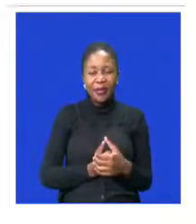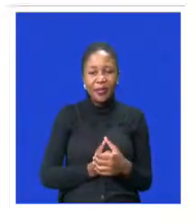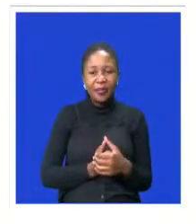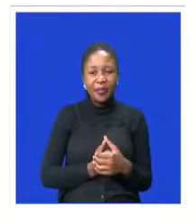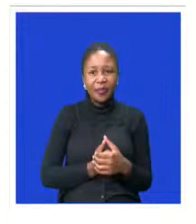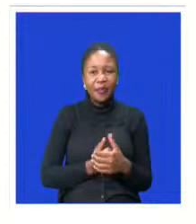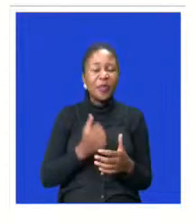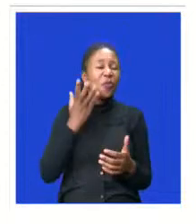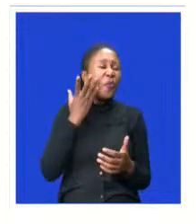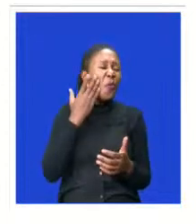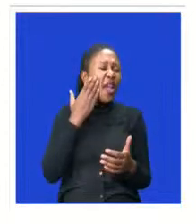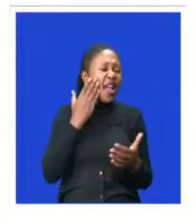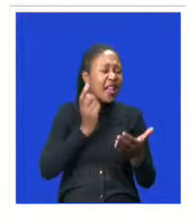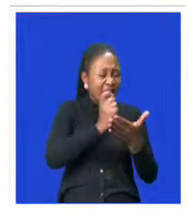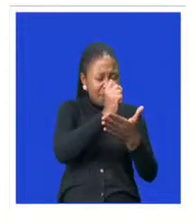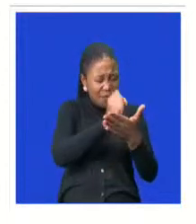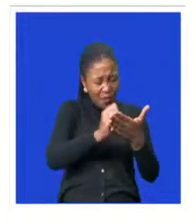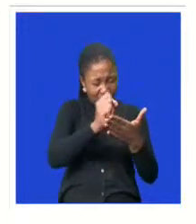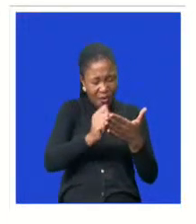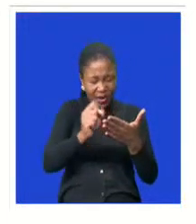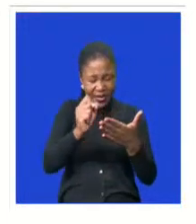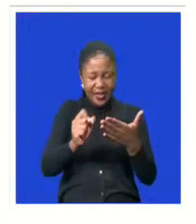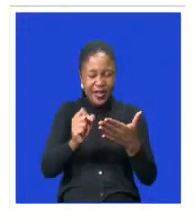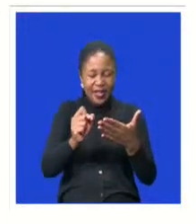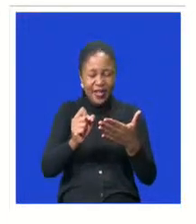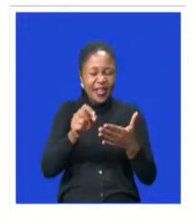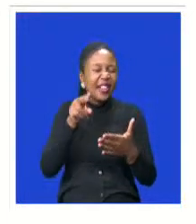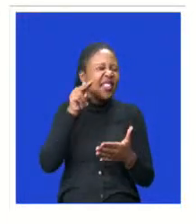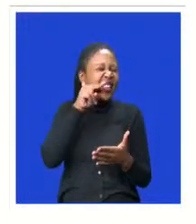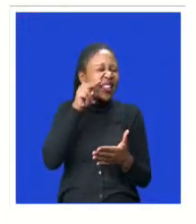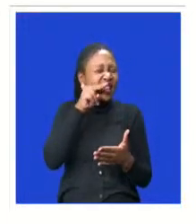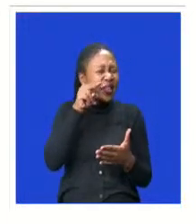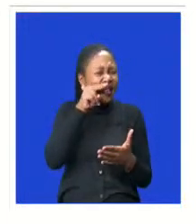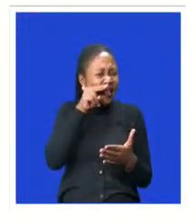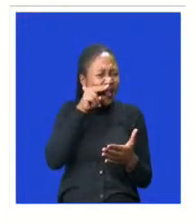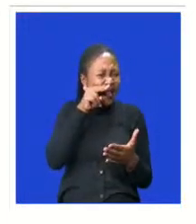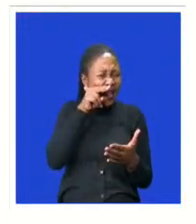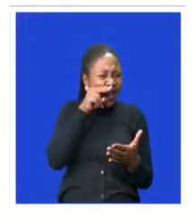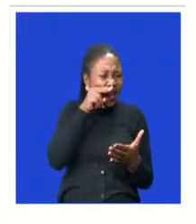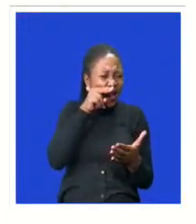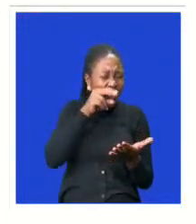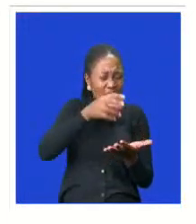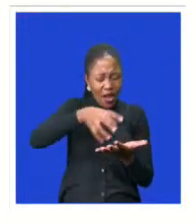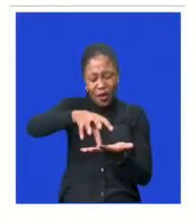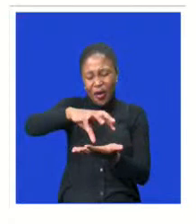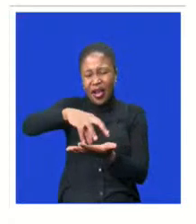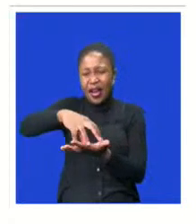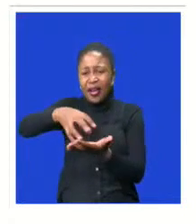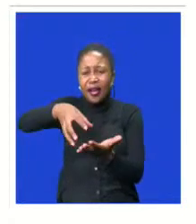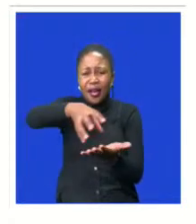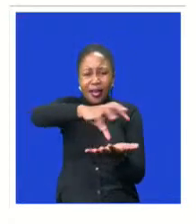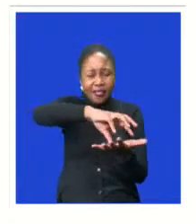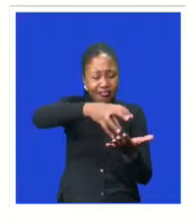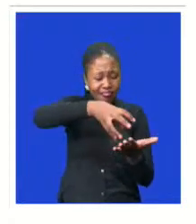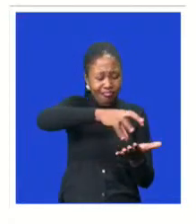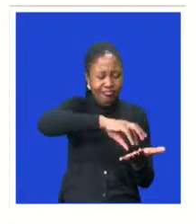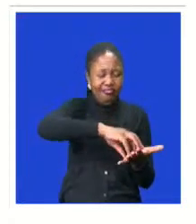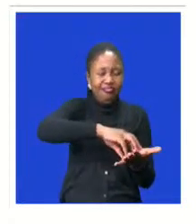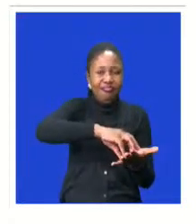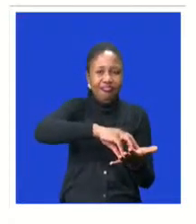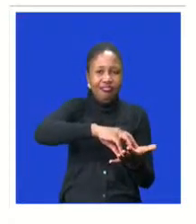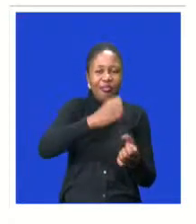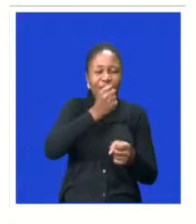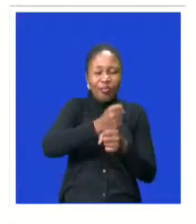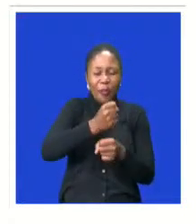When you write, you need to organize your work. How do you organize your work? When we write,